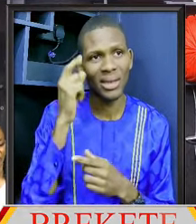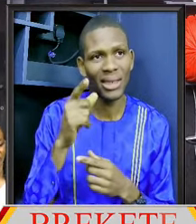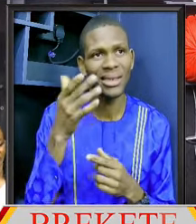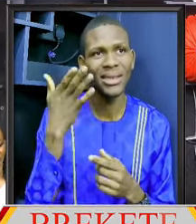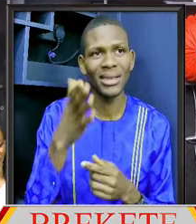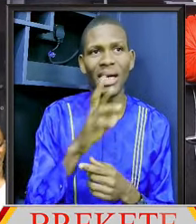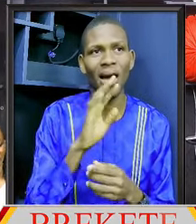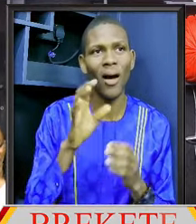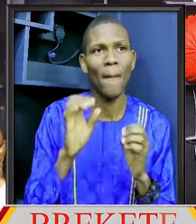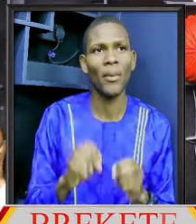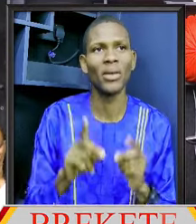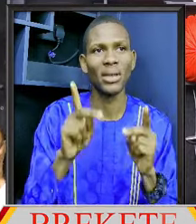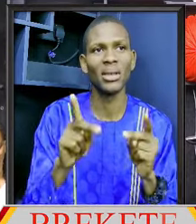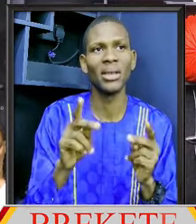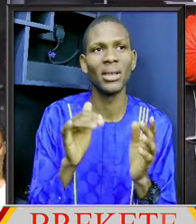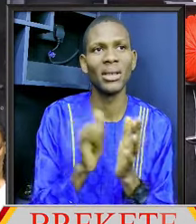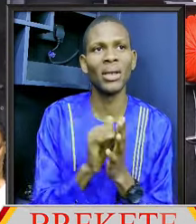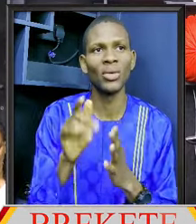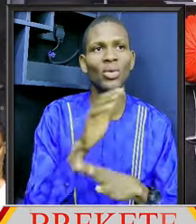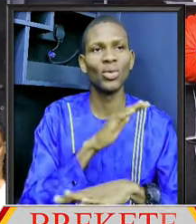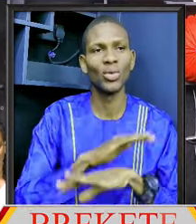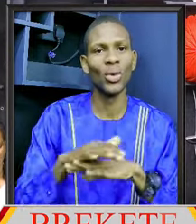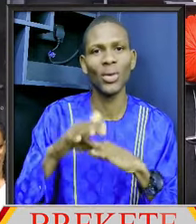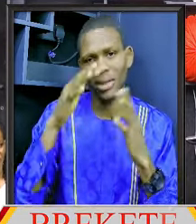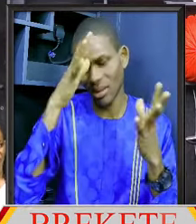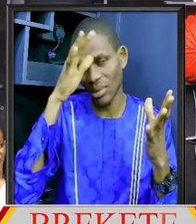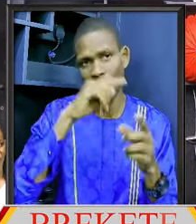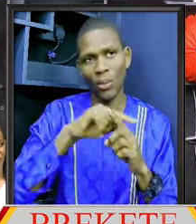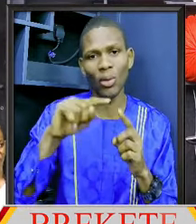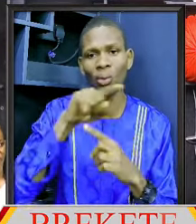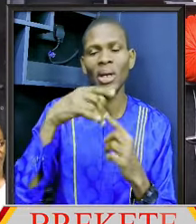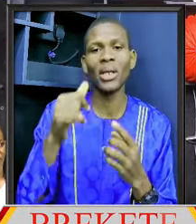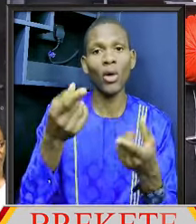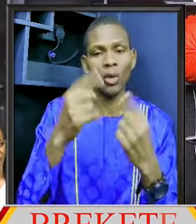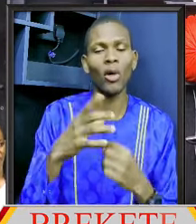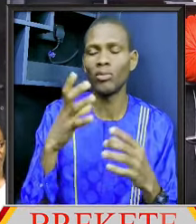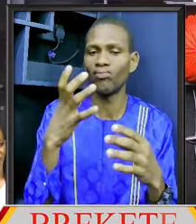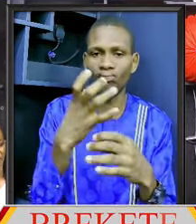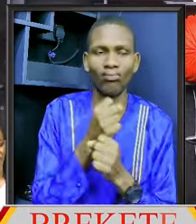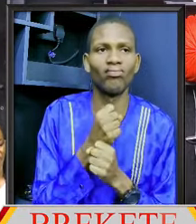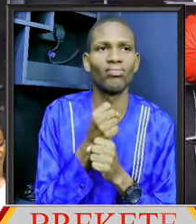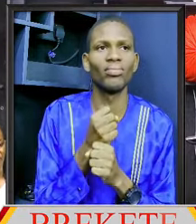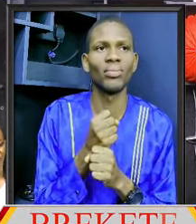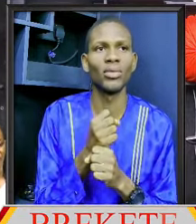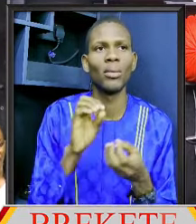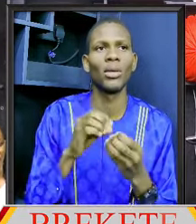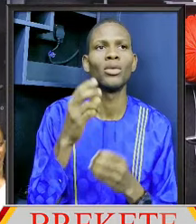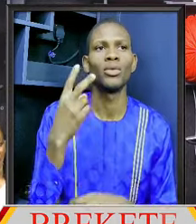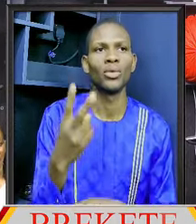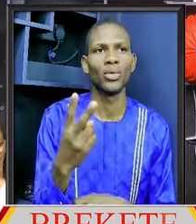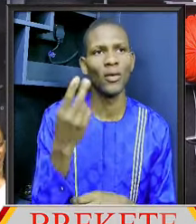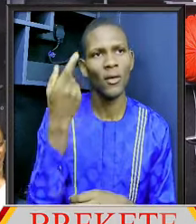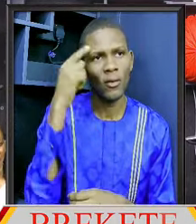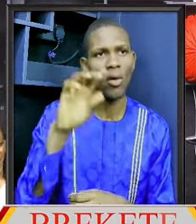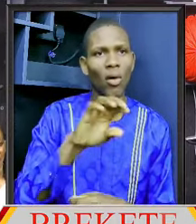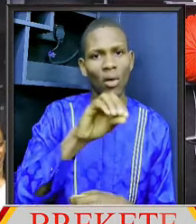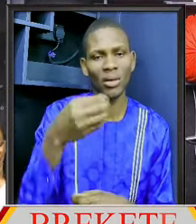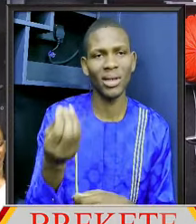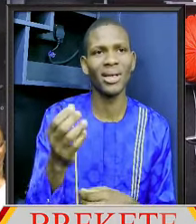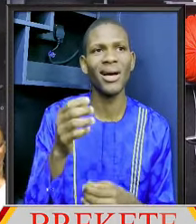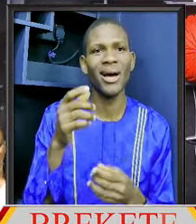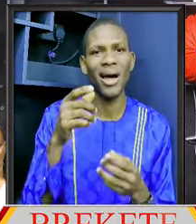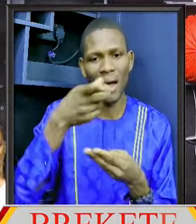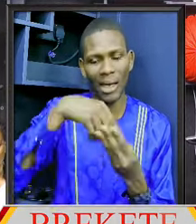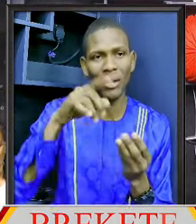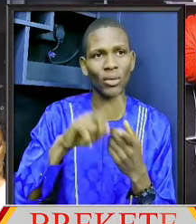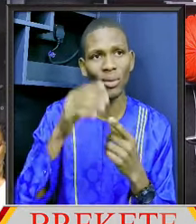are opportunities you don't expect. When they come, you take advantage of them. Number two, for others around